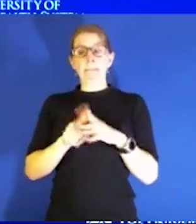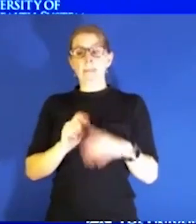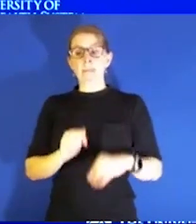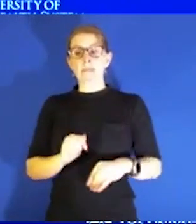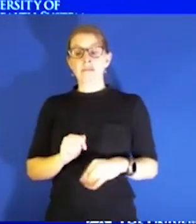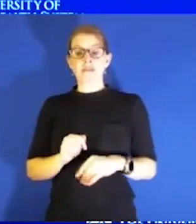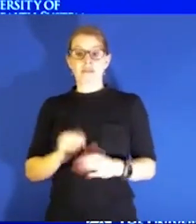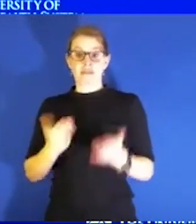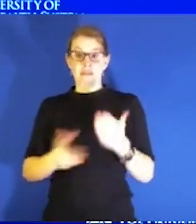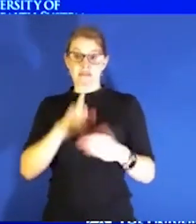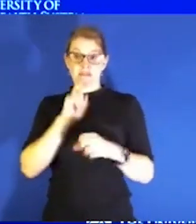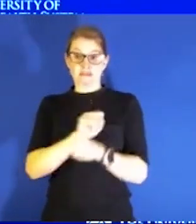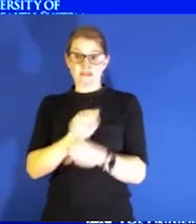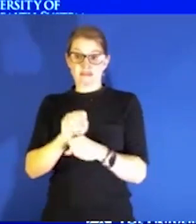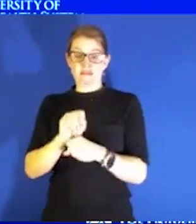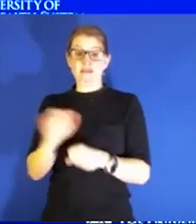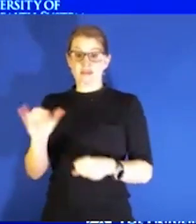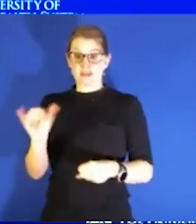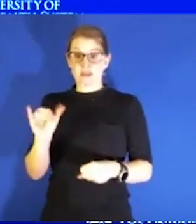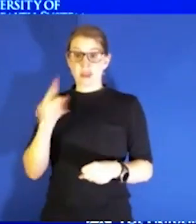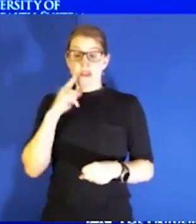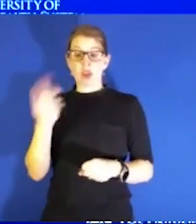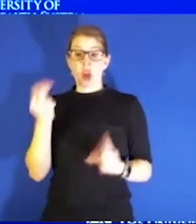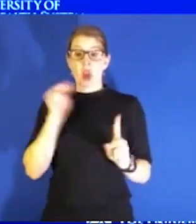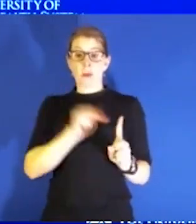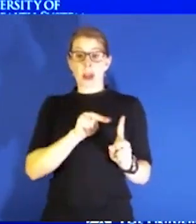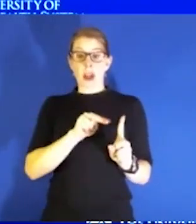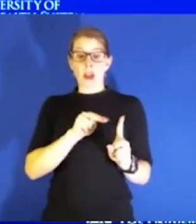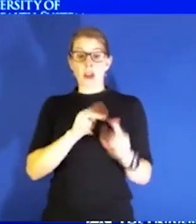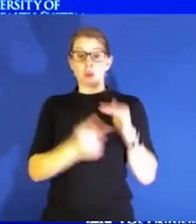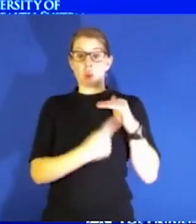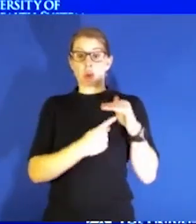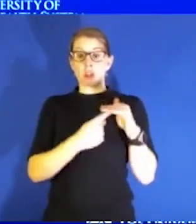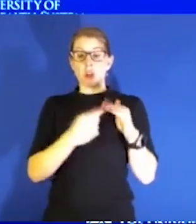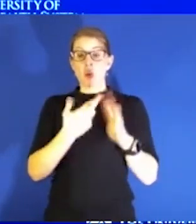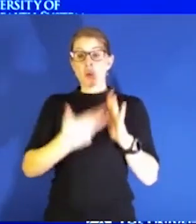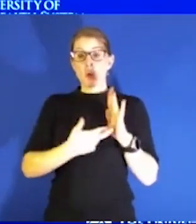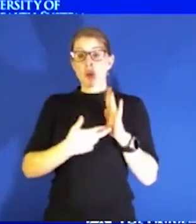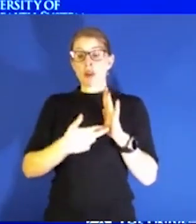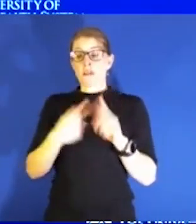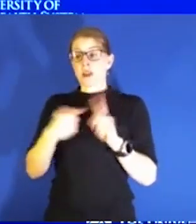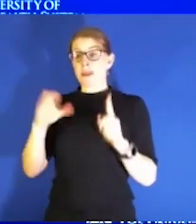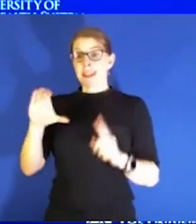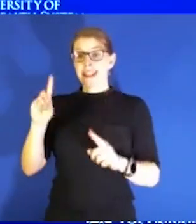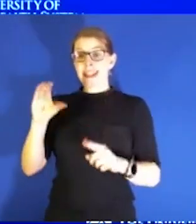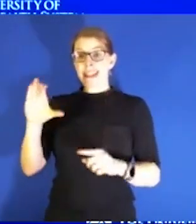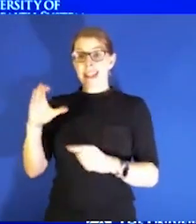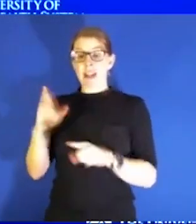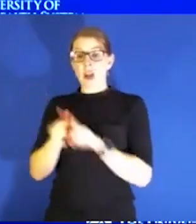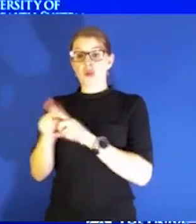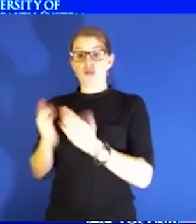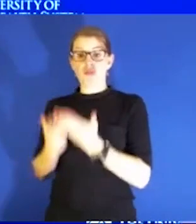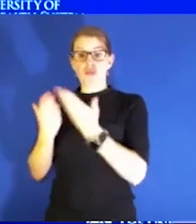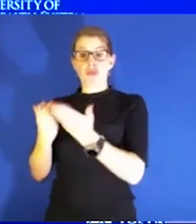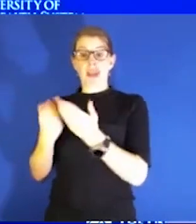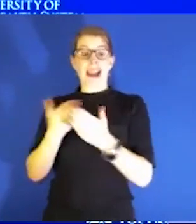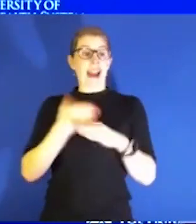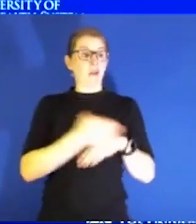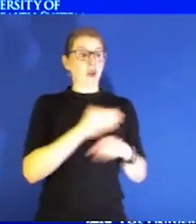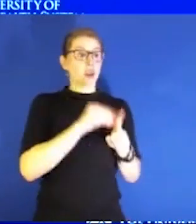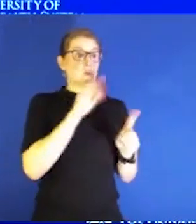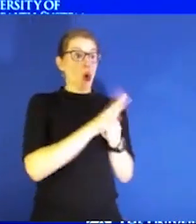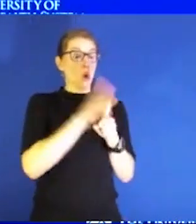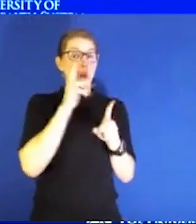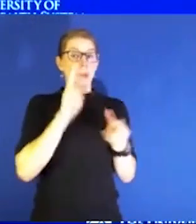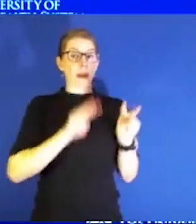as well. I'd have to go back and look at the quarantine rules from CDC and recommendations. But really, after exposure, you are just going to be monitoring for symptoms.